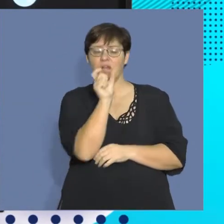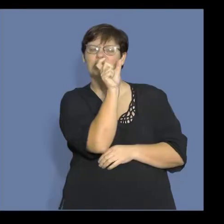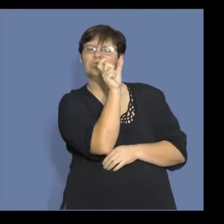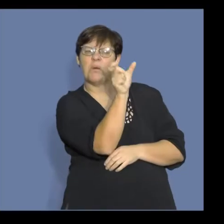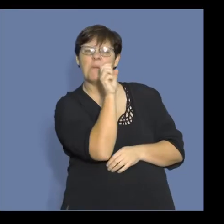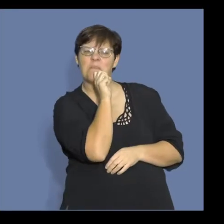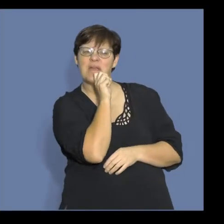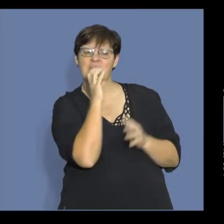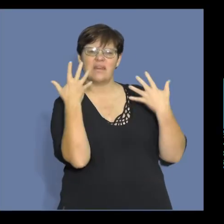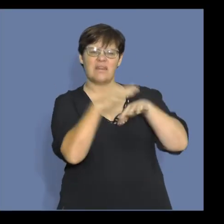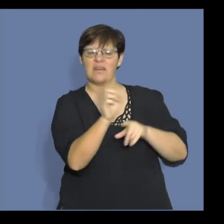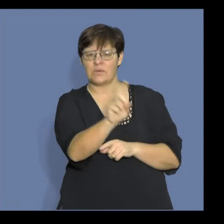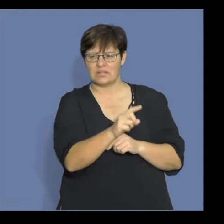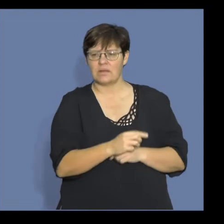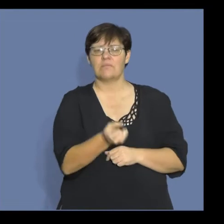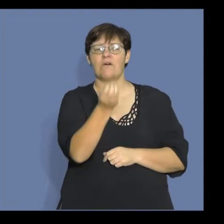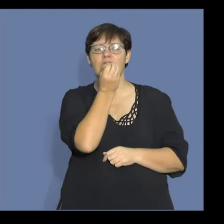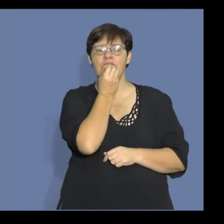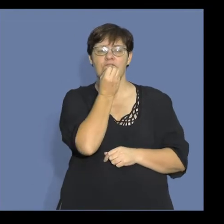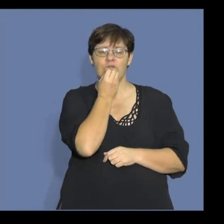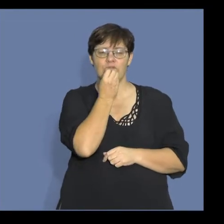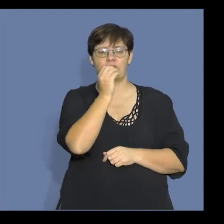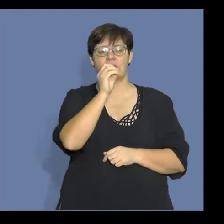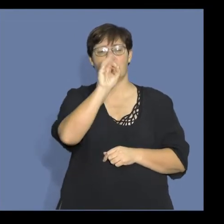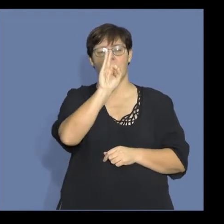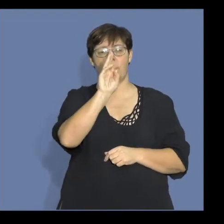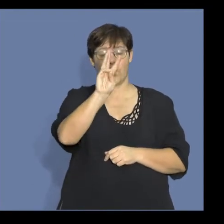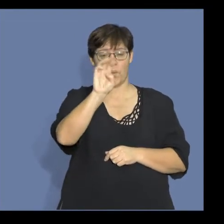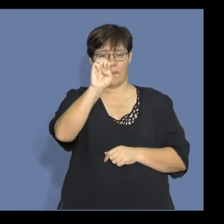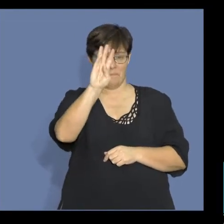that shows the interconnected food chains are called food webs.